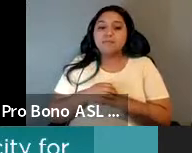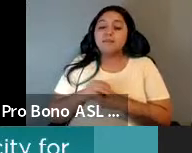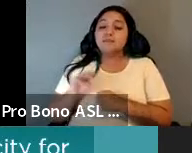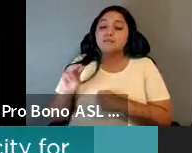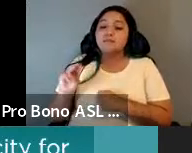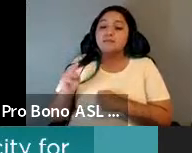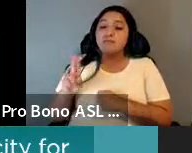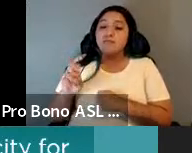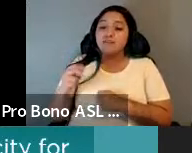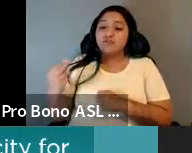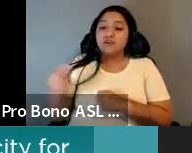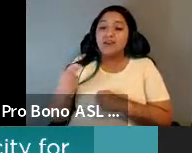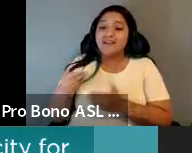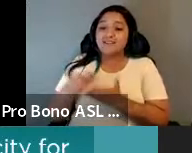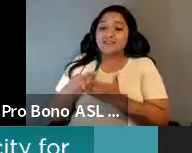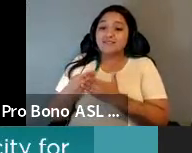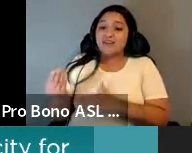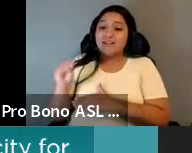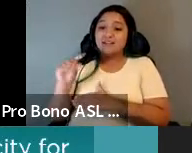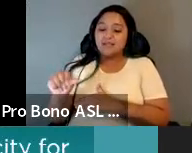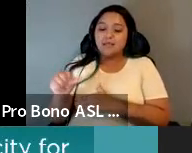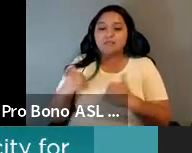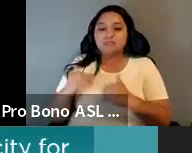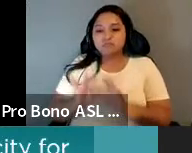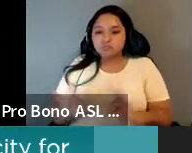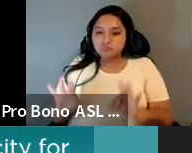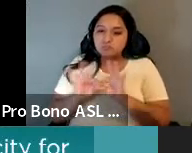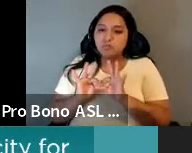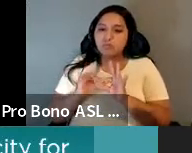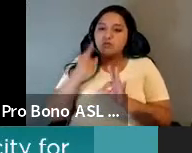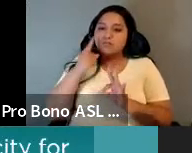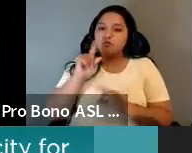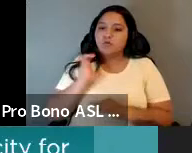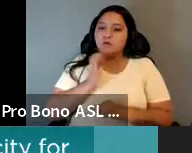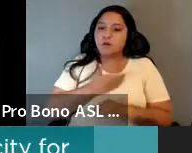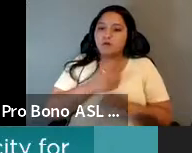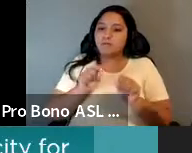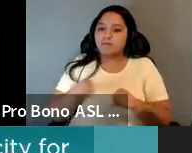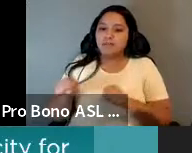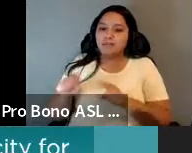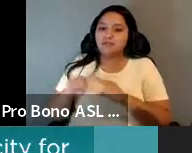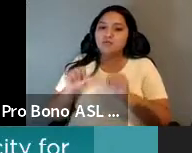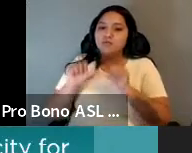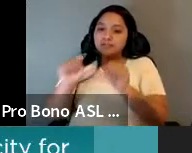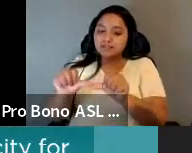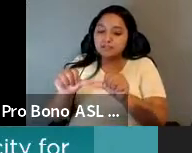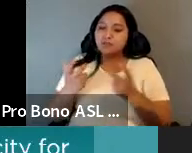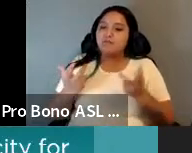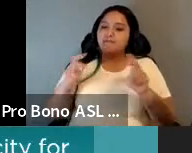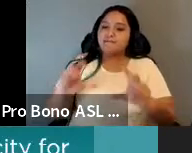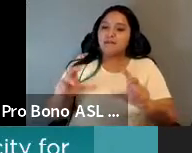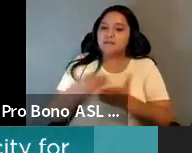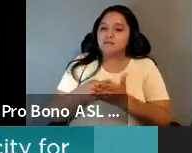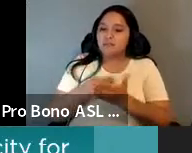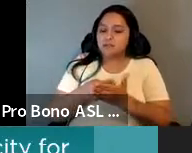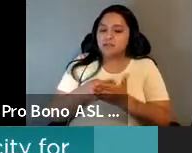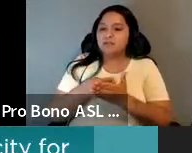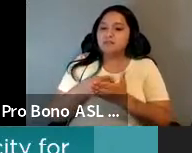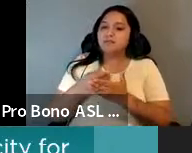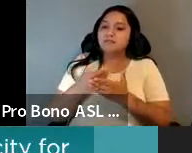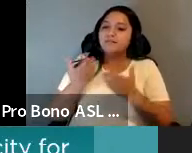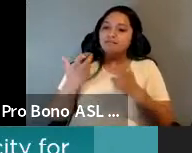dollars are really important for us to be able to continue to invest overall in the